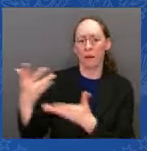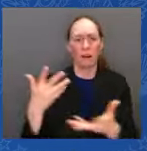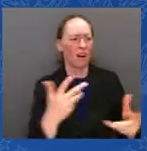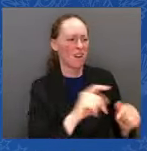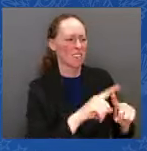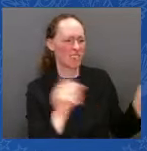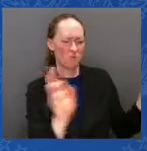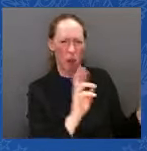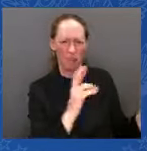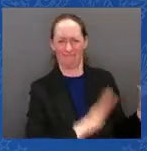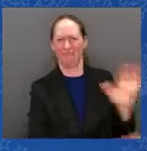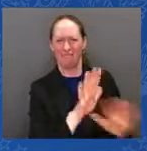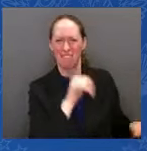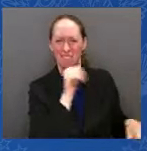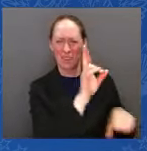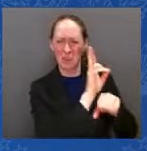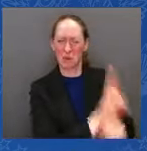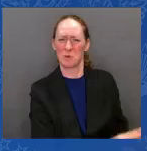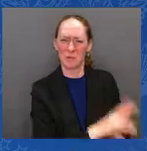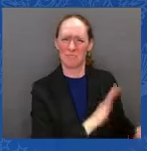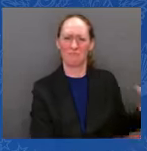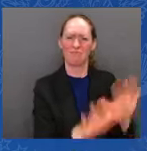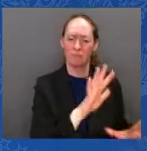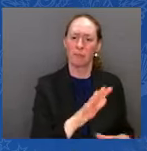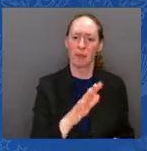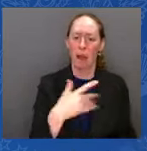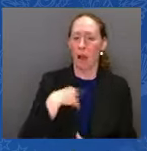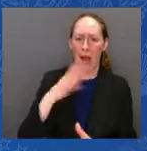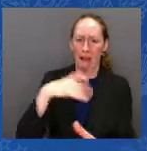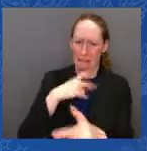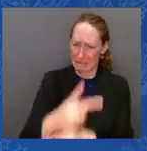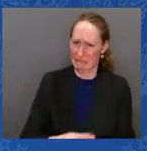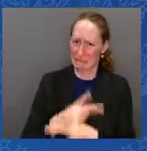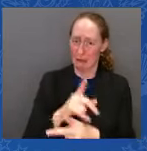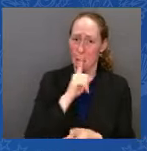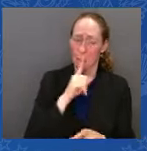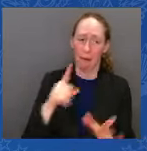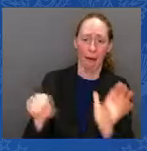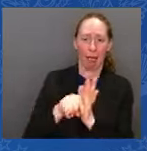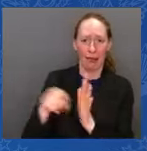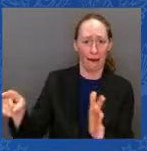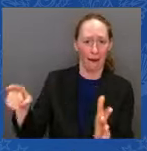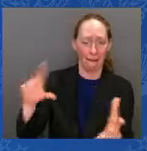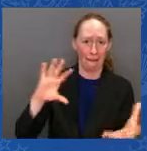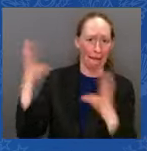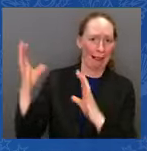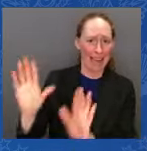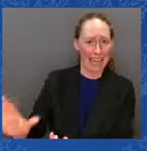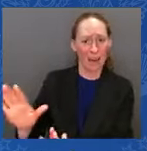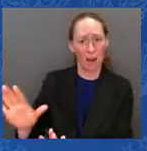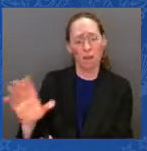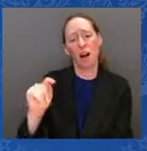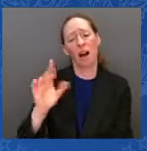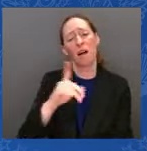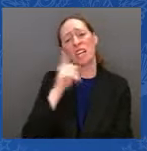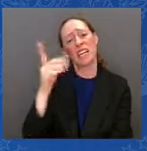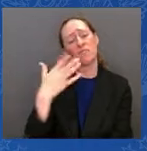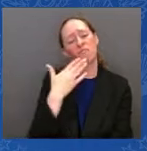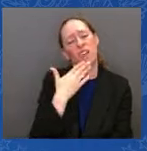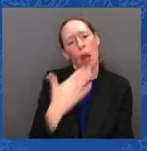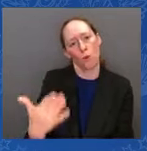by saying anything nice about him or negative about him. But thanks for coming, Mike. Thanks for being here. This is the way we used to do it all the time.